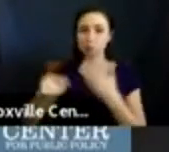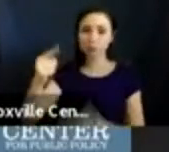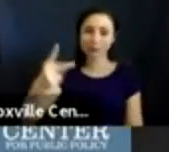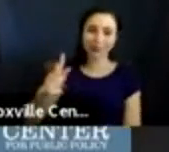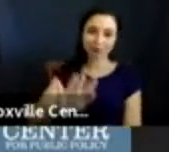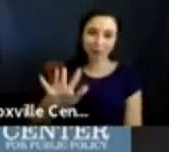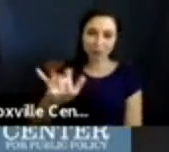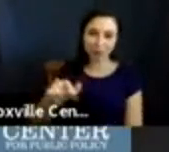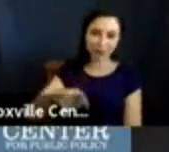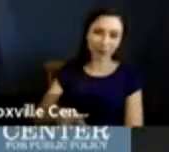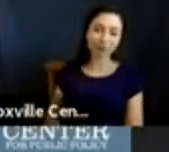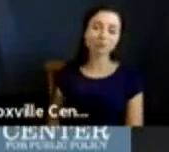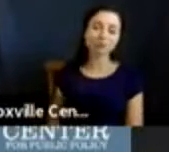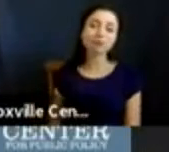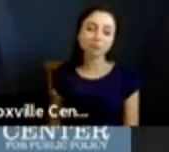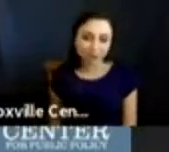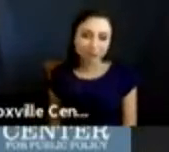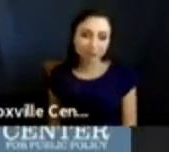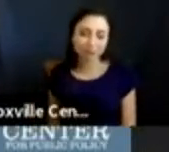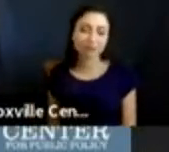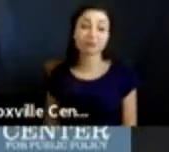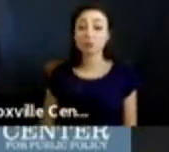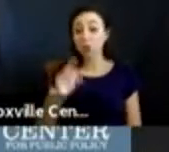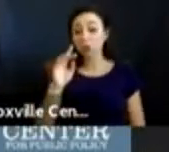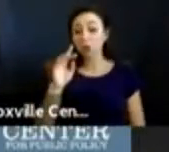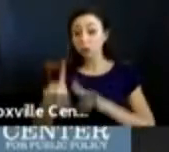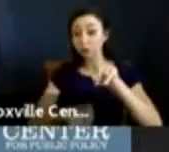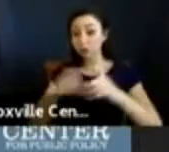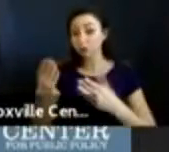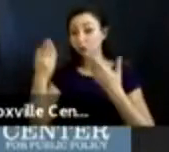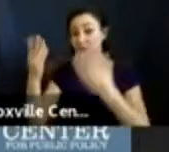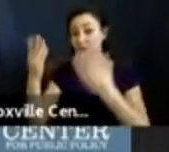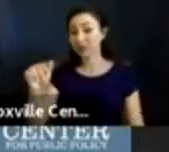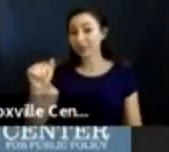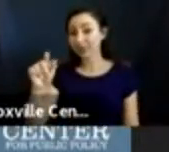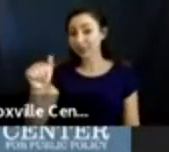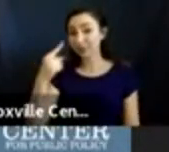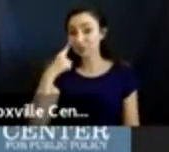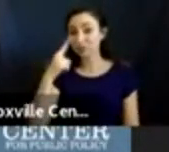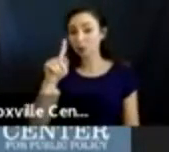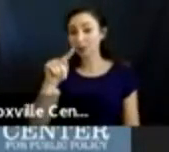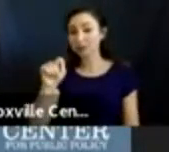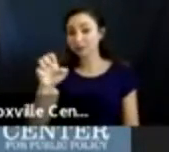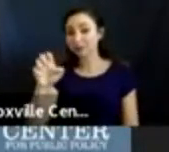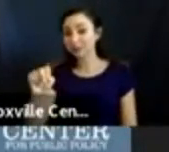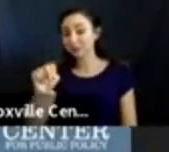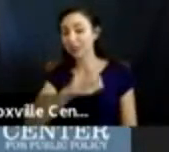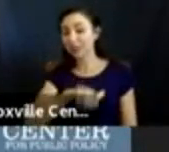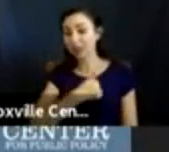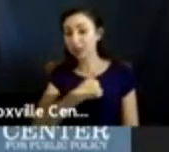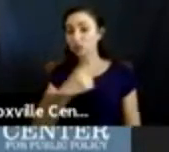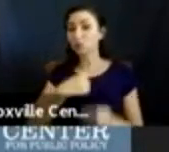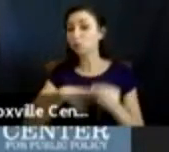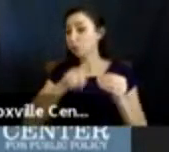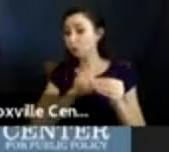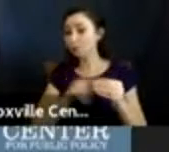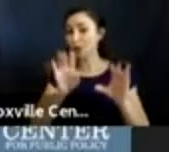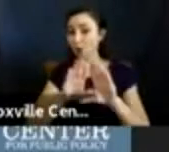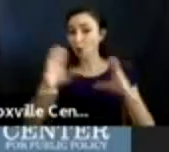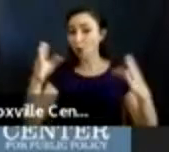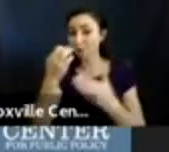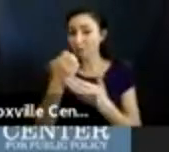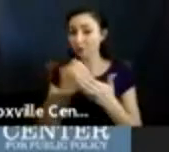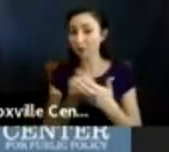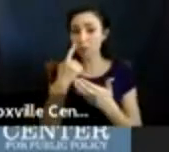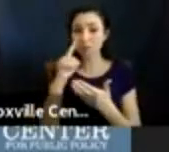So the survey provides data on Tennesseans' attitudes towards reopening of the economy to help guide public policy.